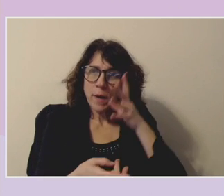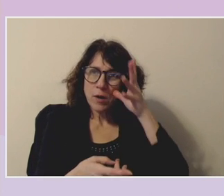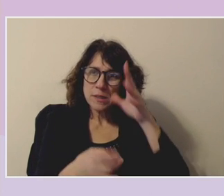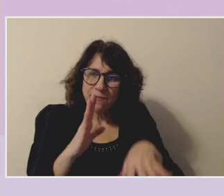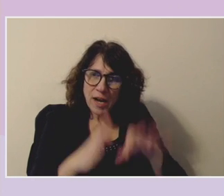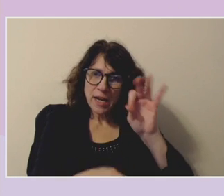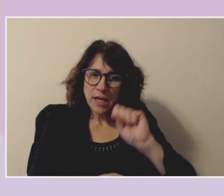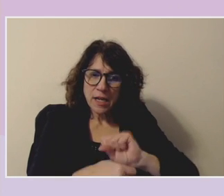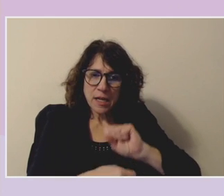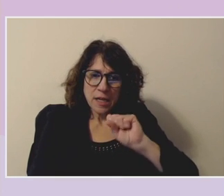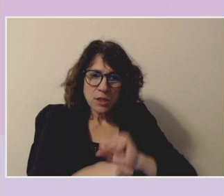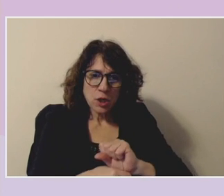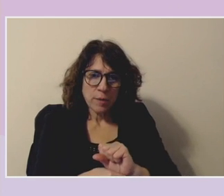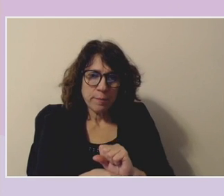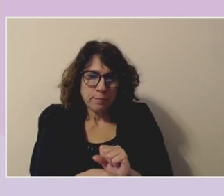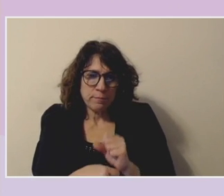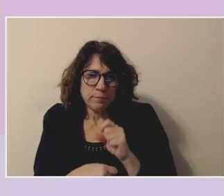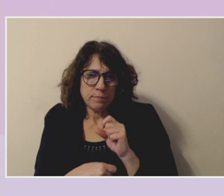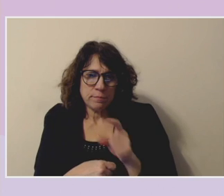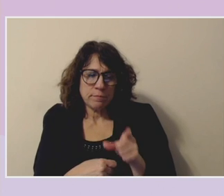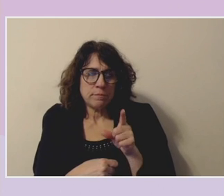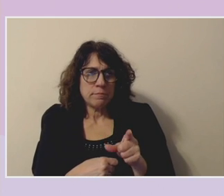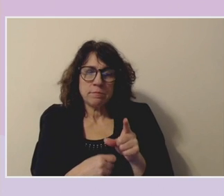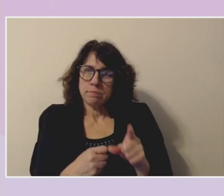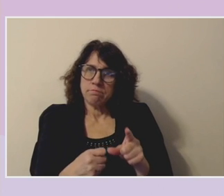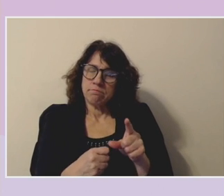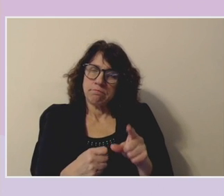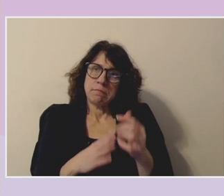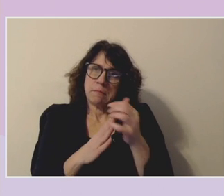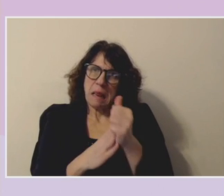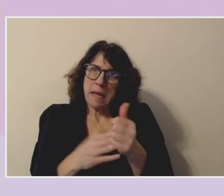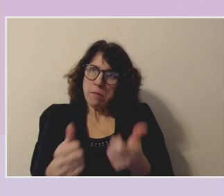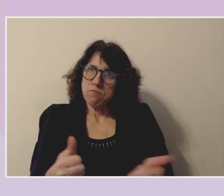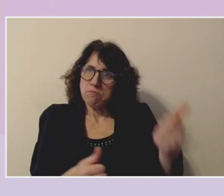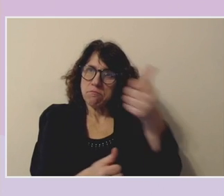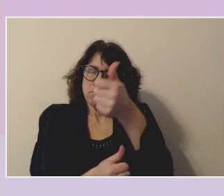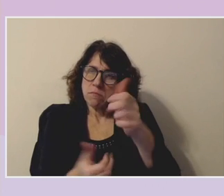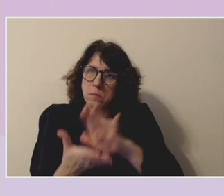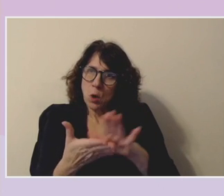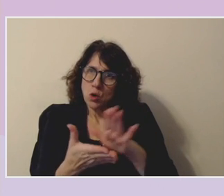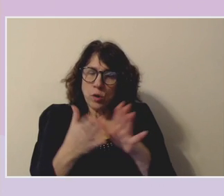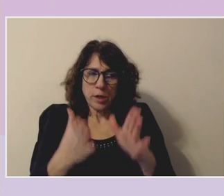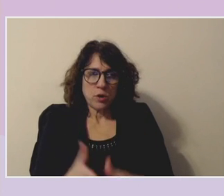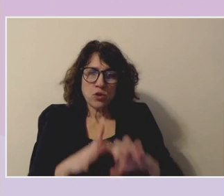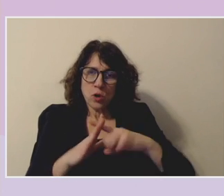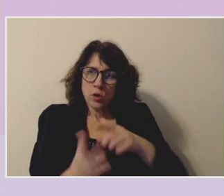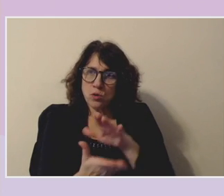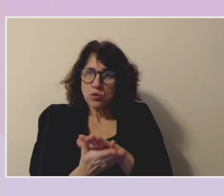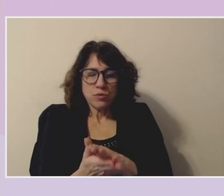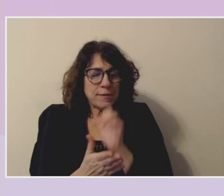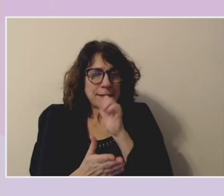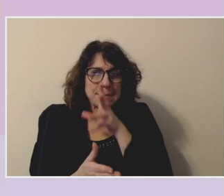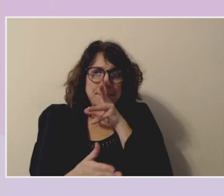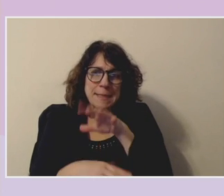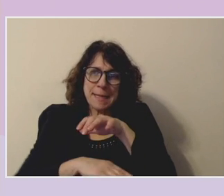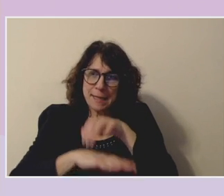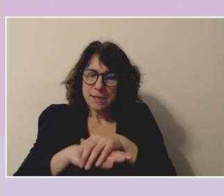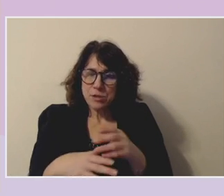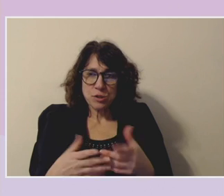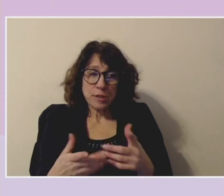head custodian in our district. She started off, you know, at one of our schools without any English. She became a custodian and now she's a head